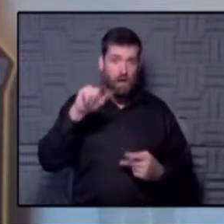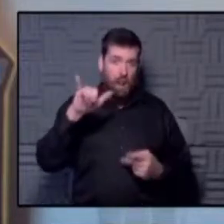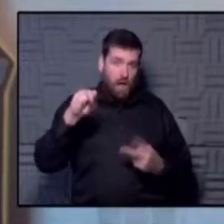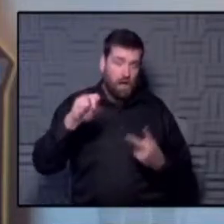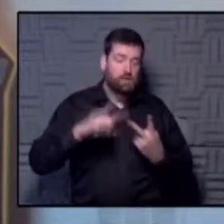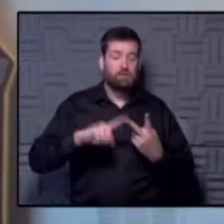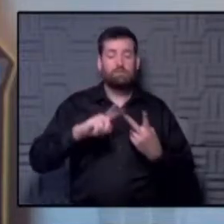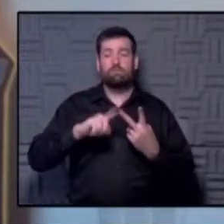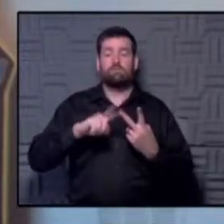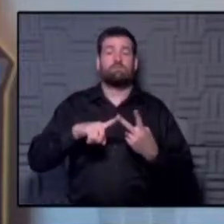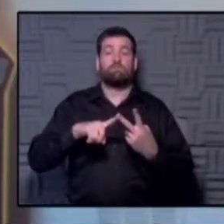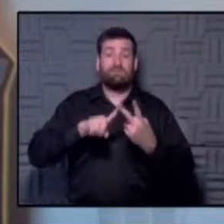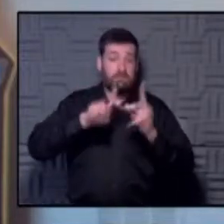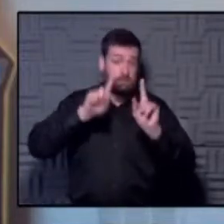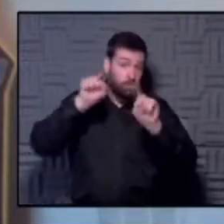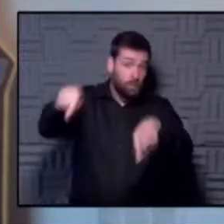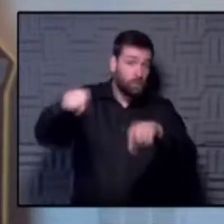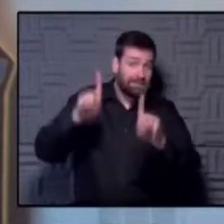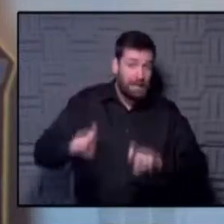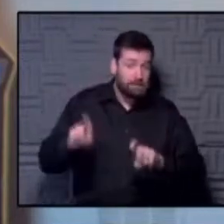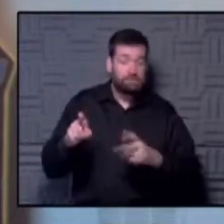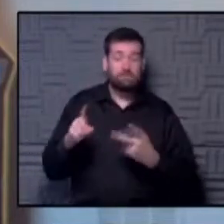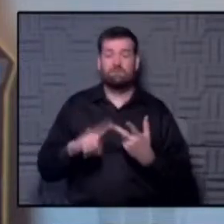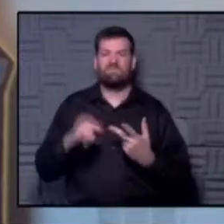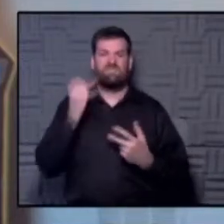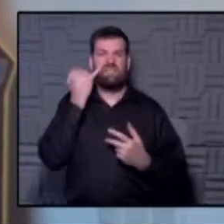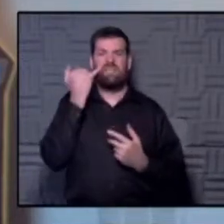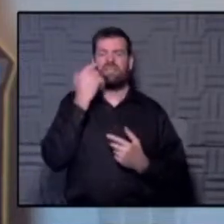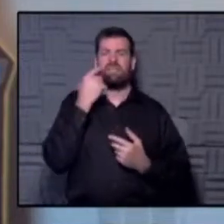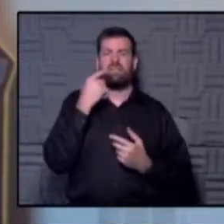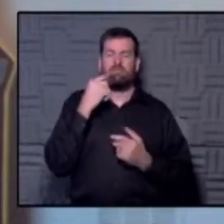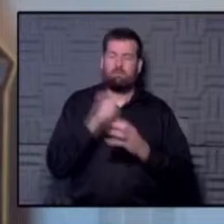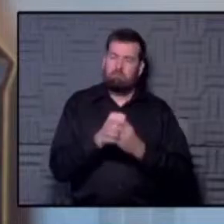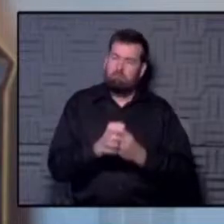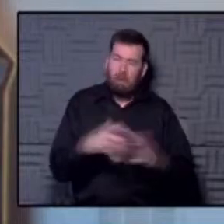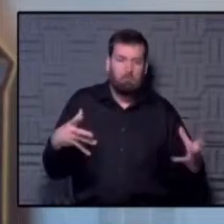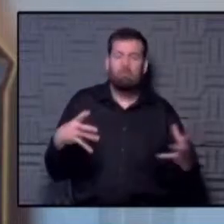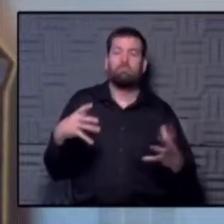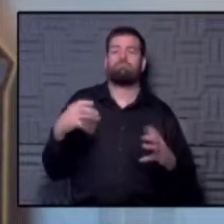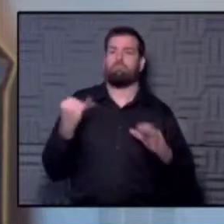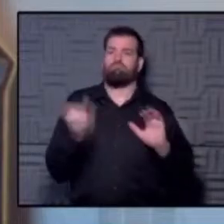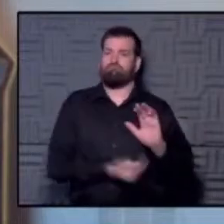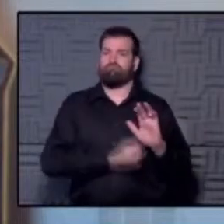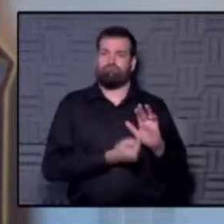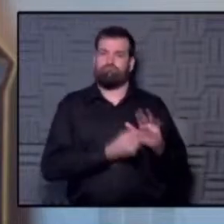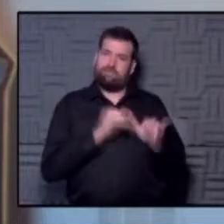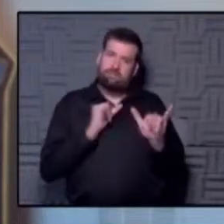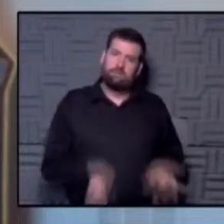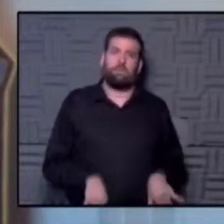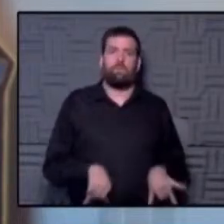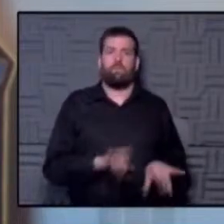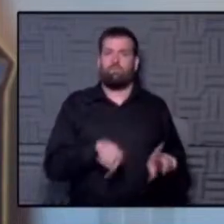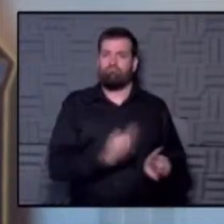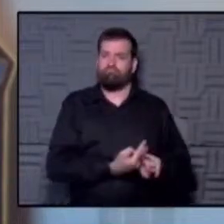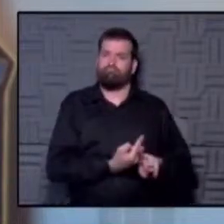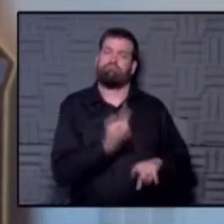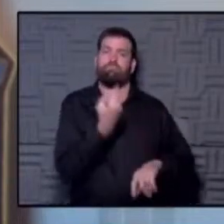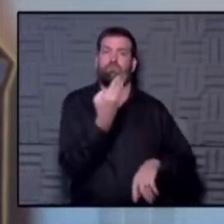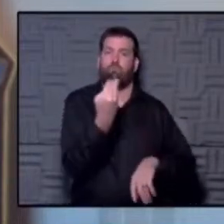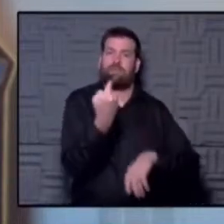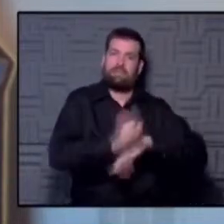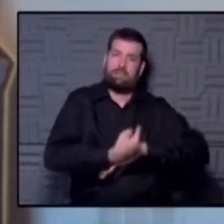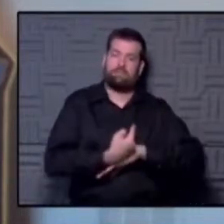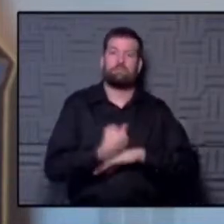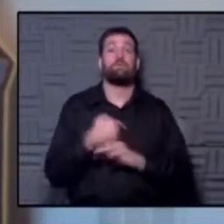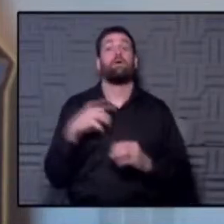in a sort of red zone and we don't have the bandwidth to handle this, you can immediately tell them quarantine in place for 14 days and